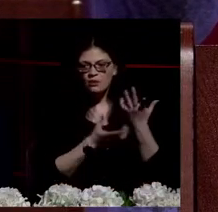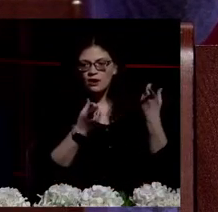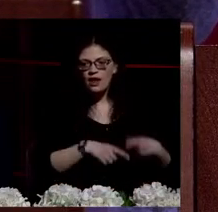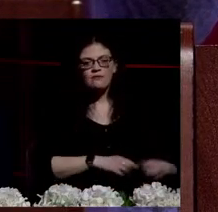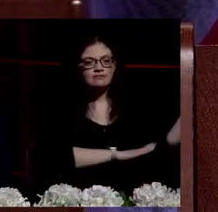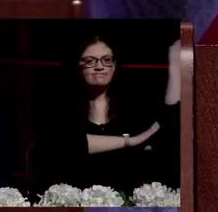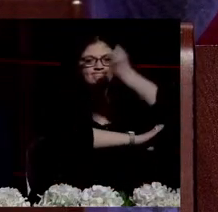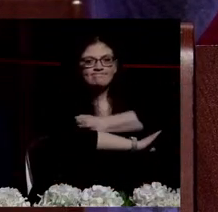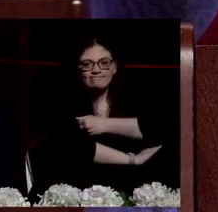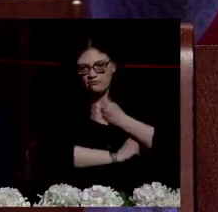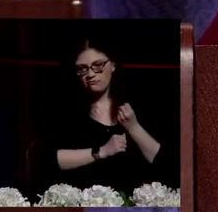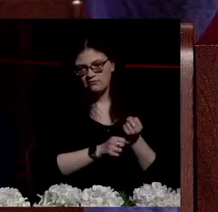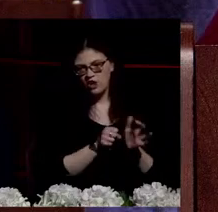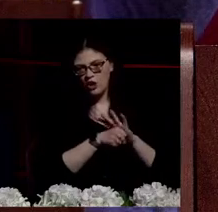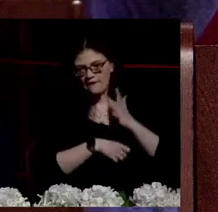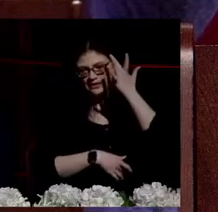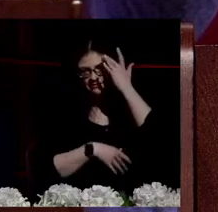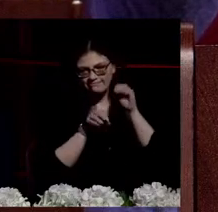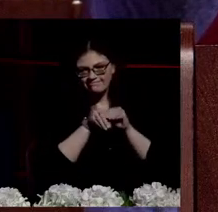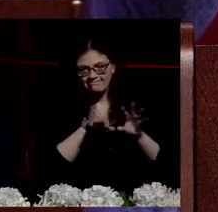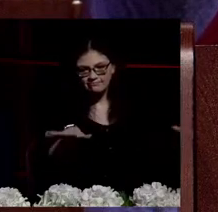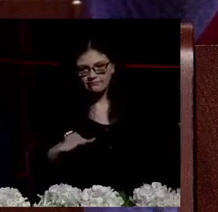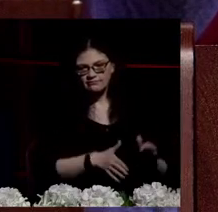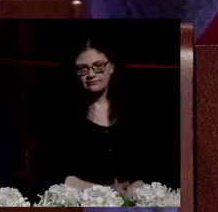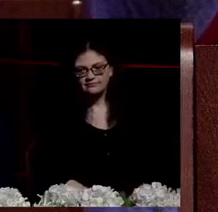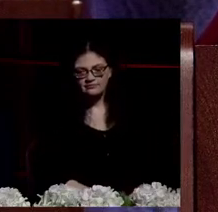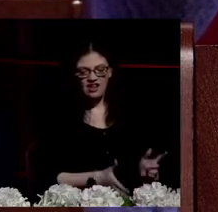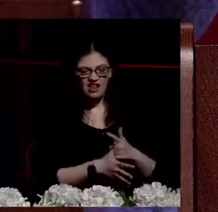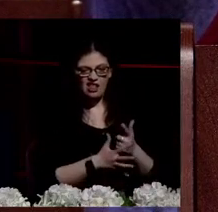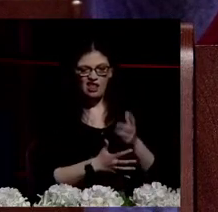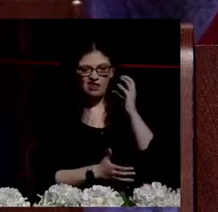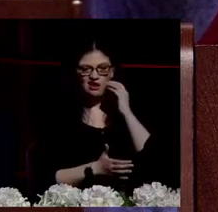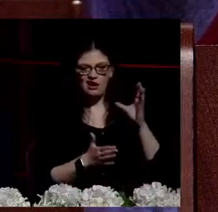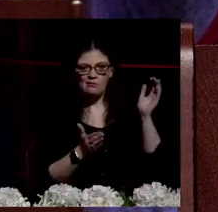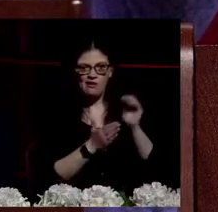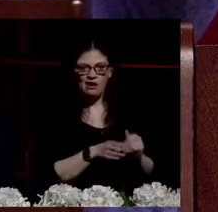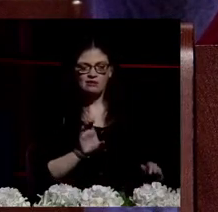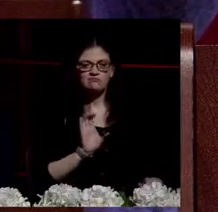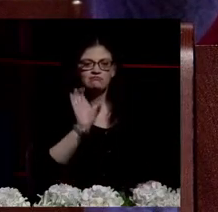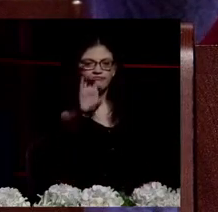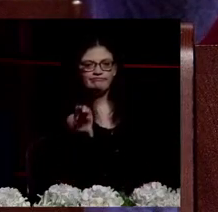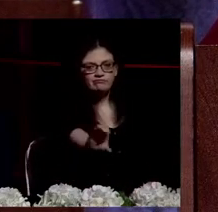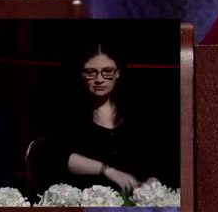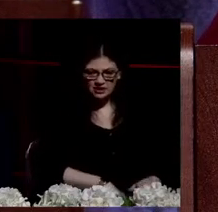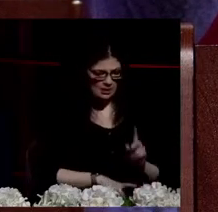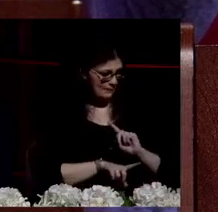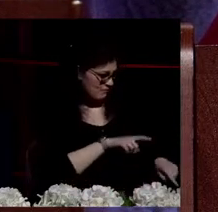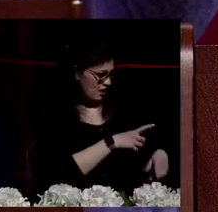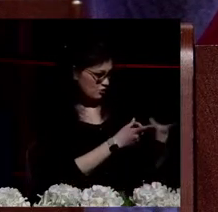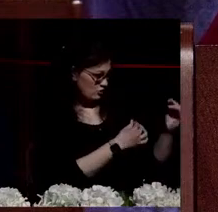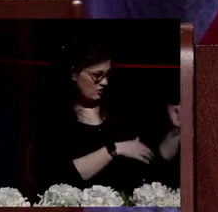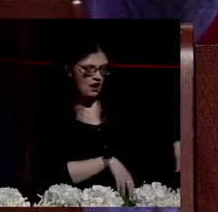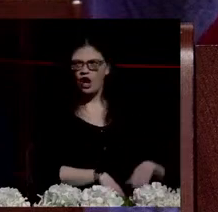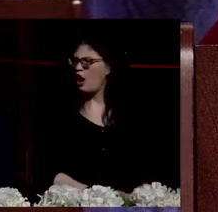COVID. Then we were given thick packets to complete by the end of the school year. But did we do them?